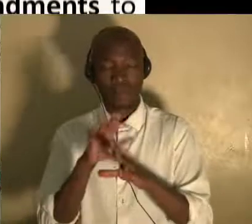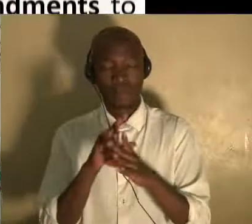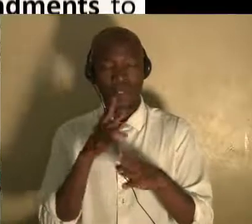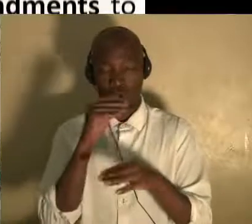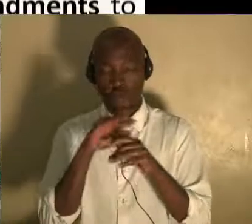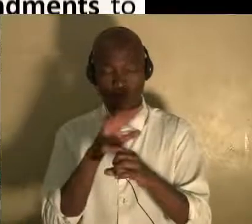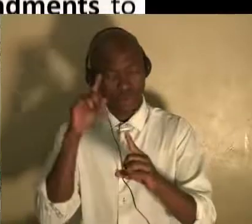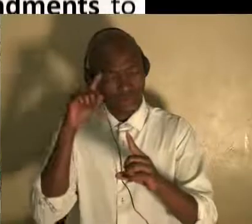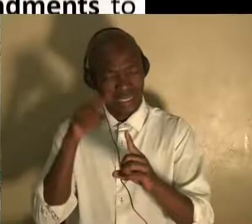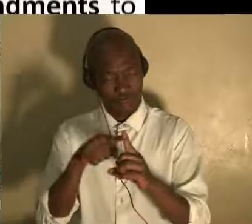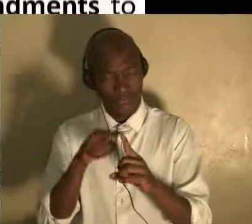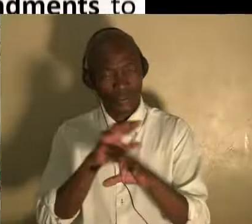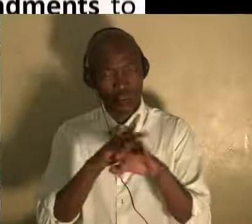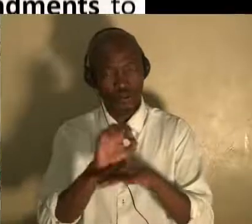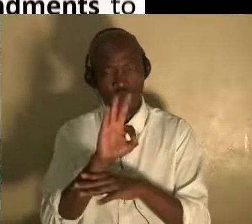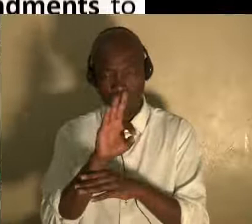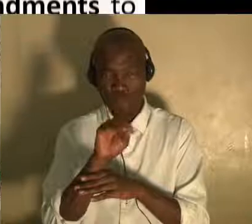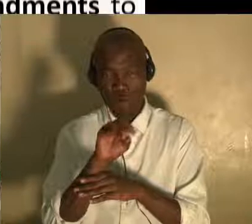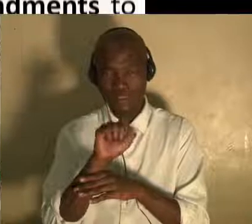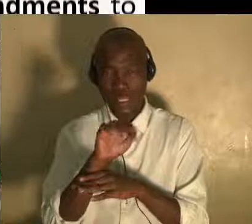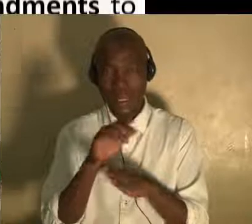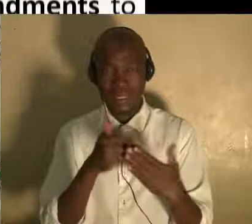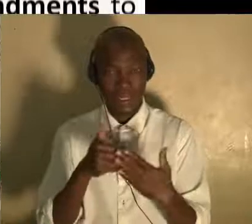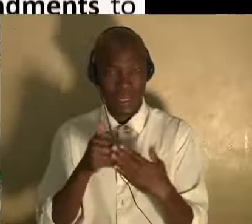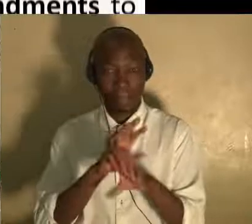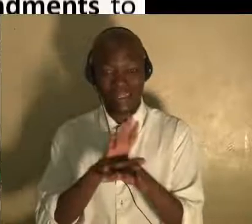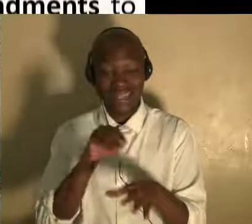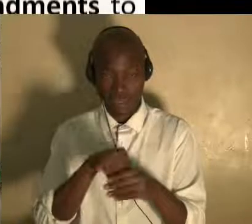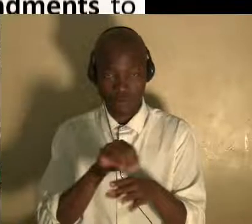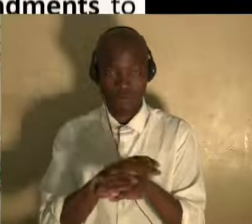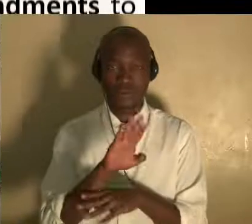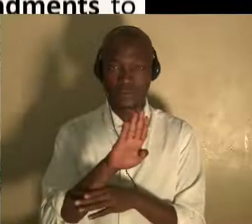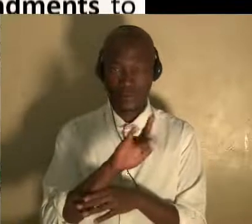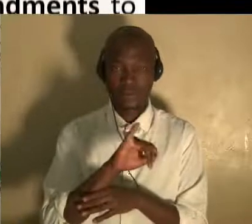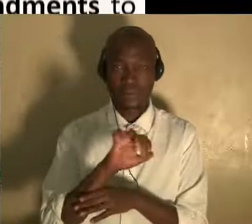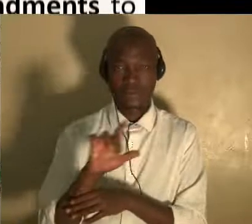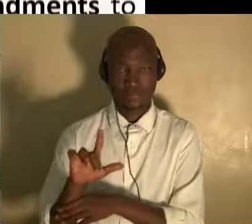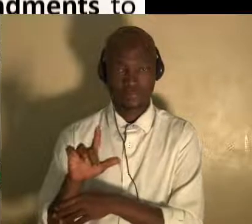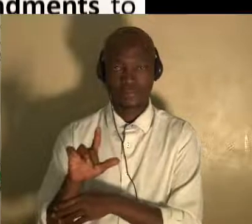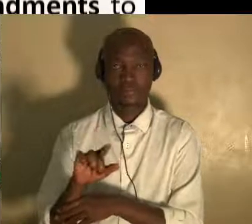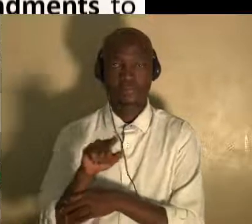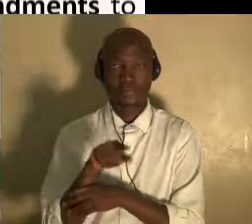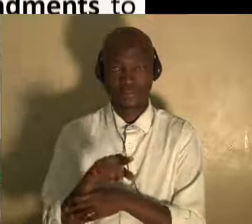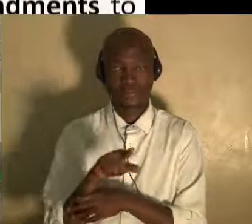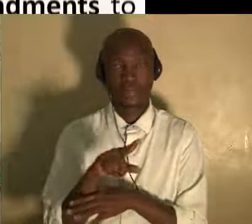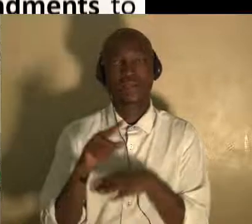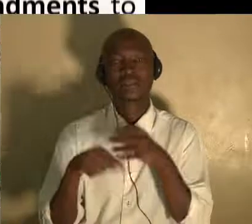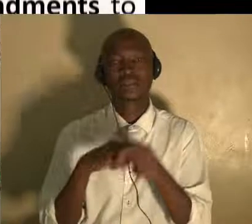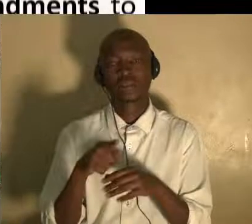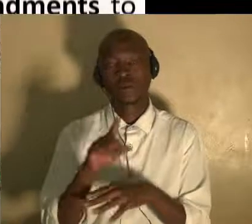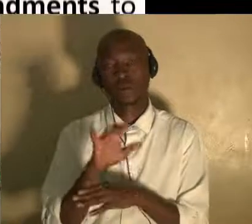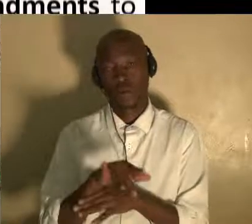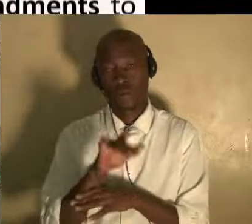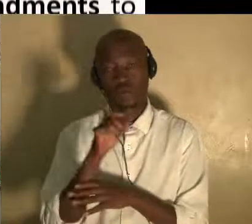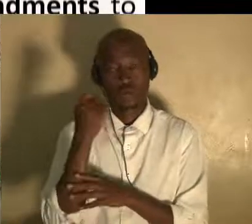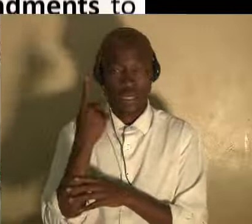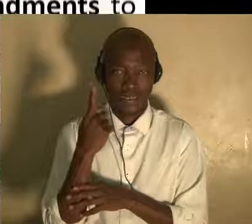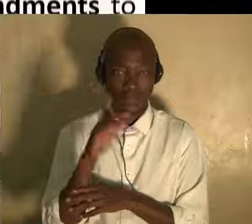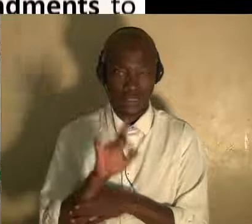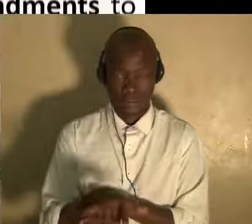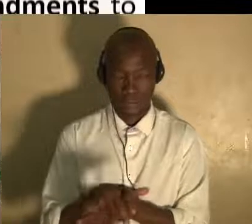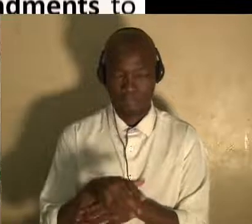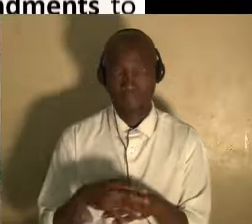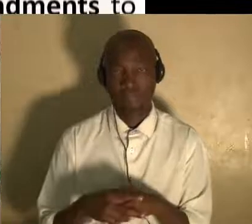directly to foster care, but they are included in this bill. So it's with that understanding in